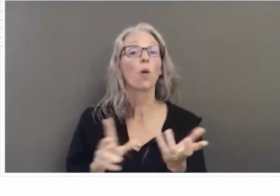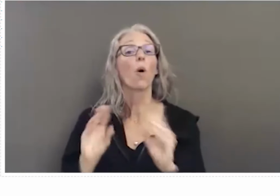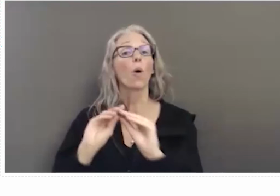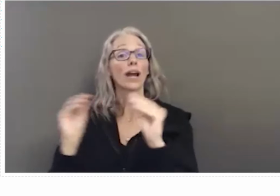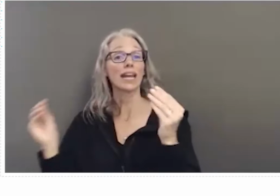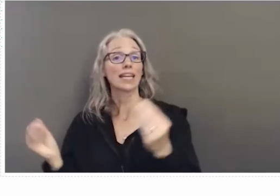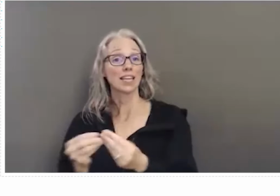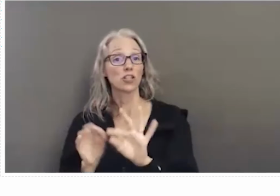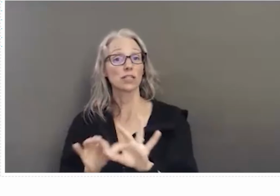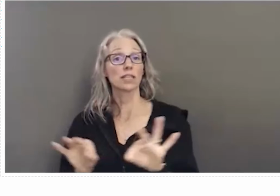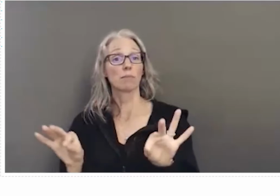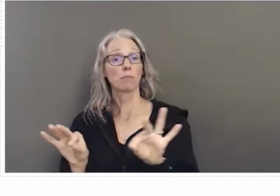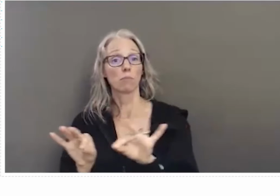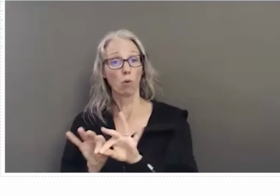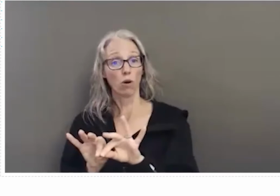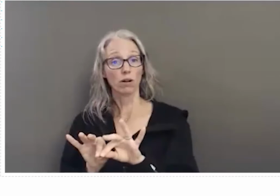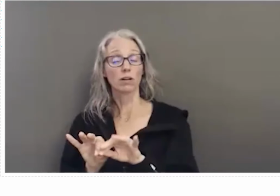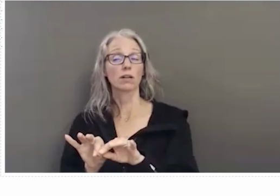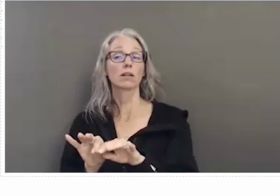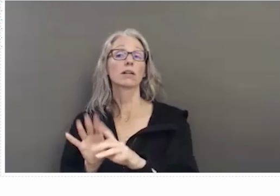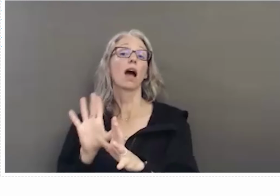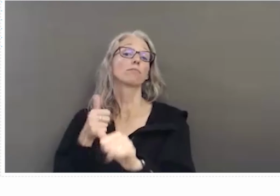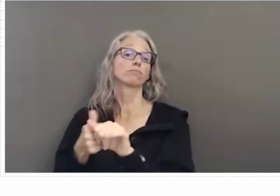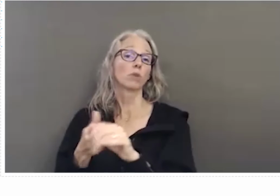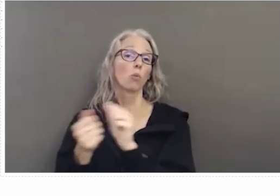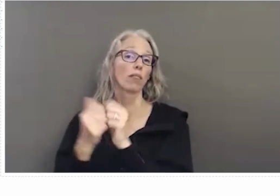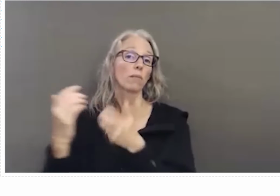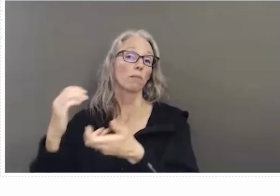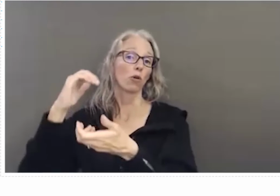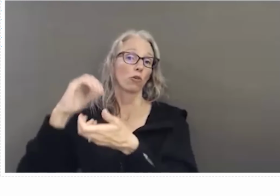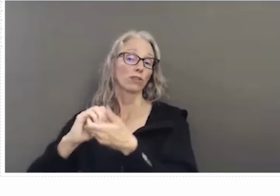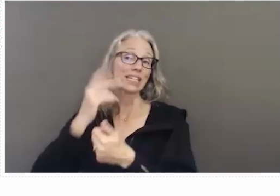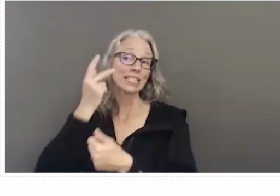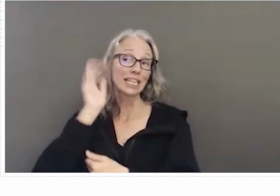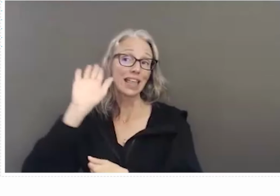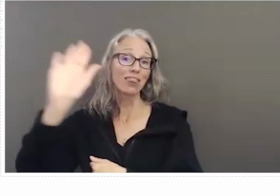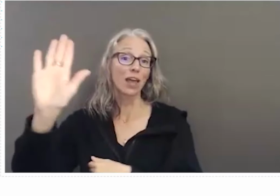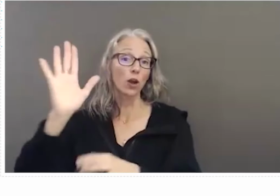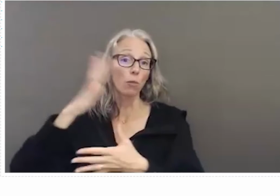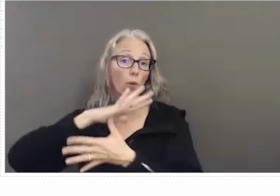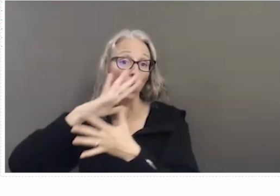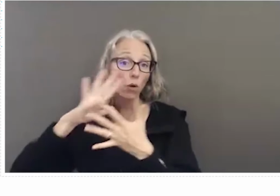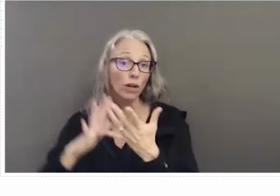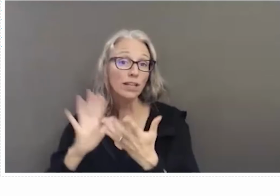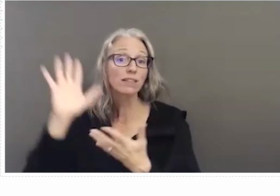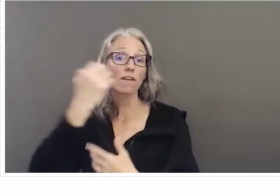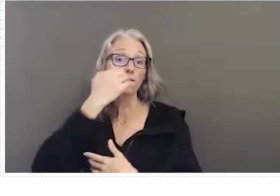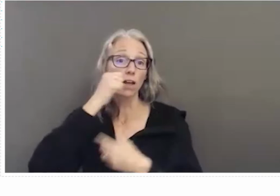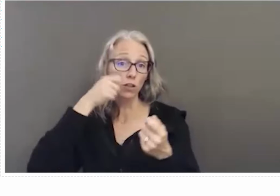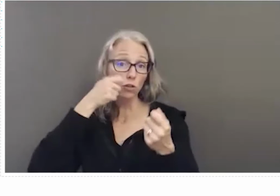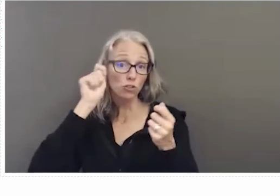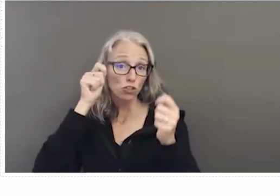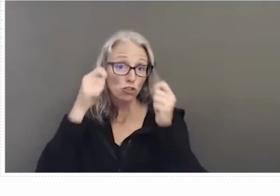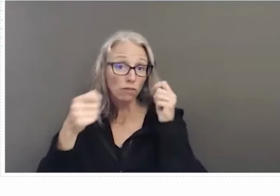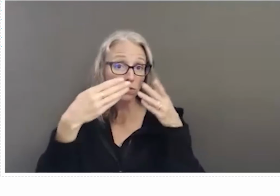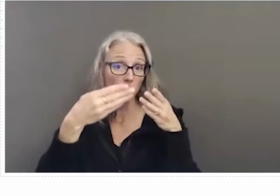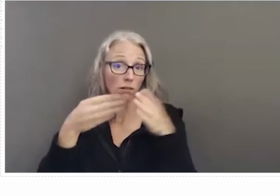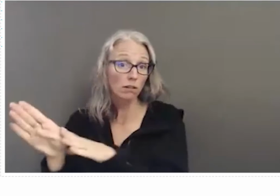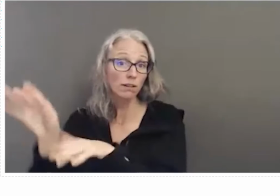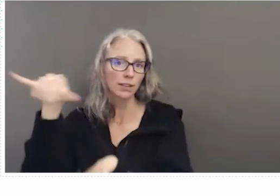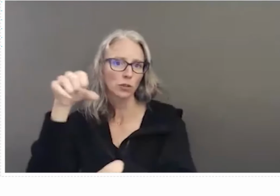really helpful in those partnerships as well. I want to talk just a little bit